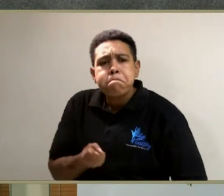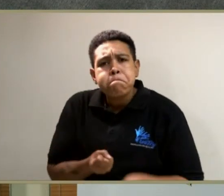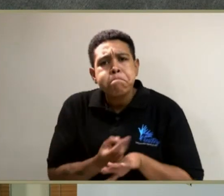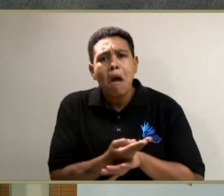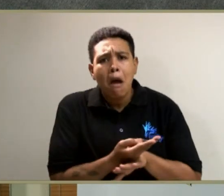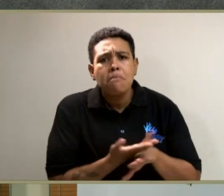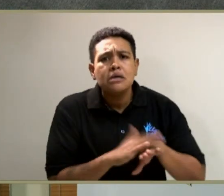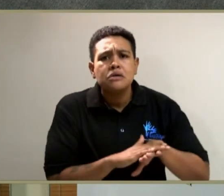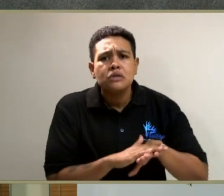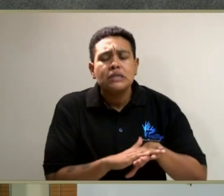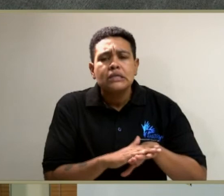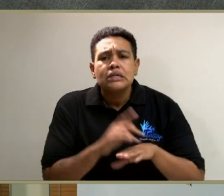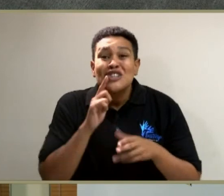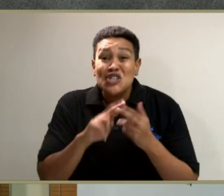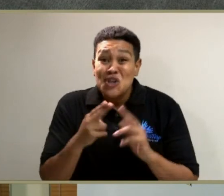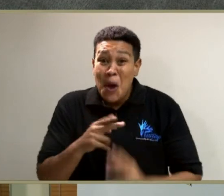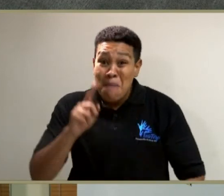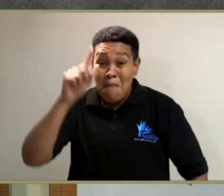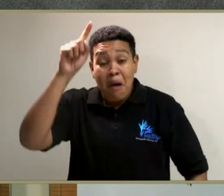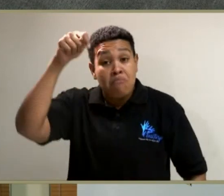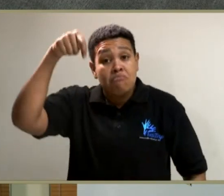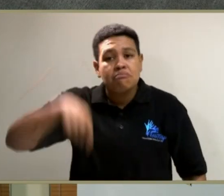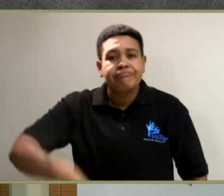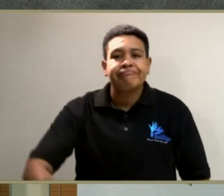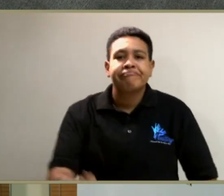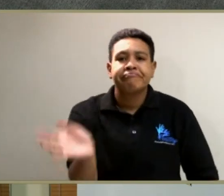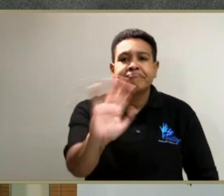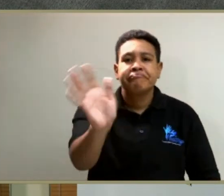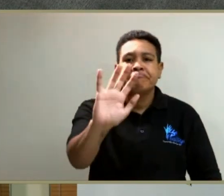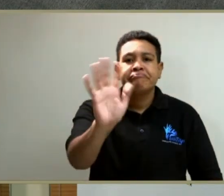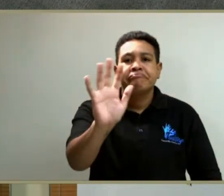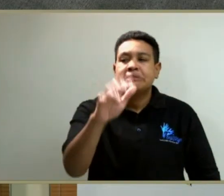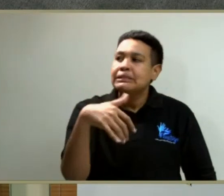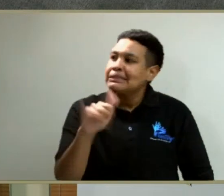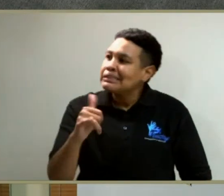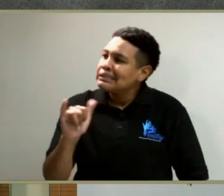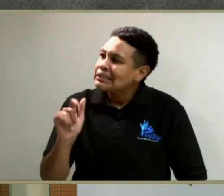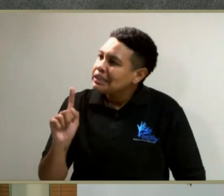are going up, not going down at all as yet.